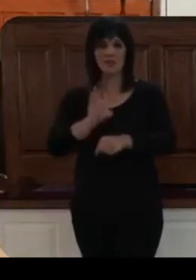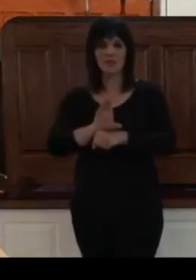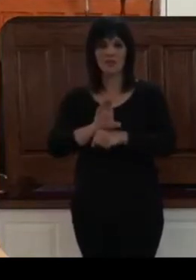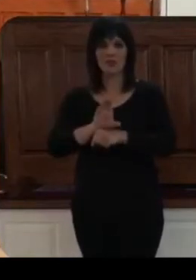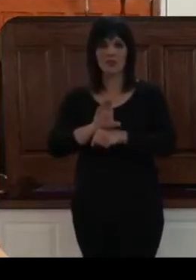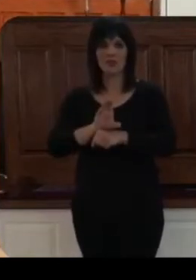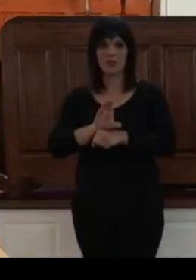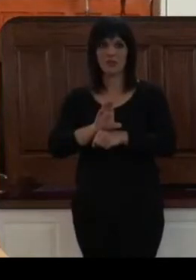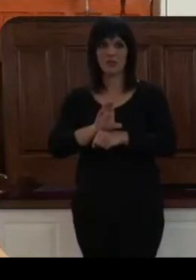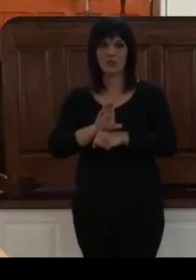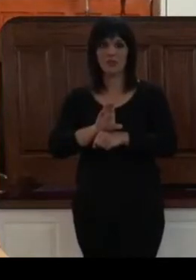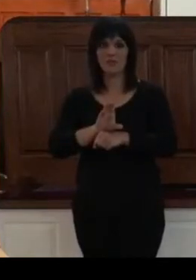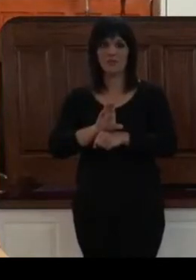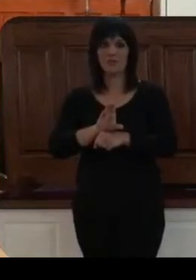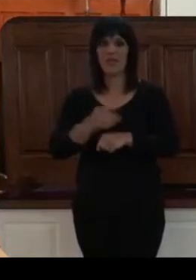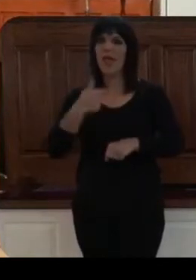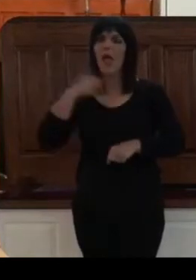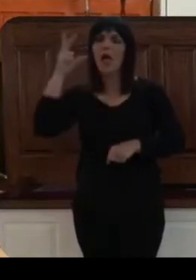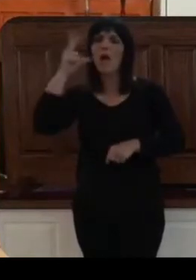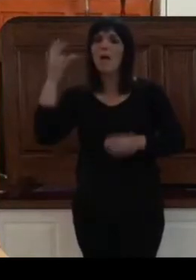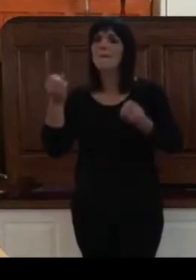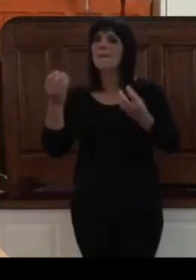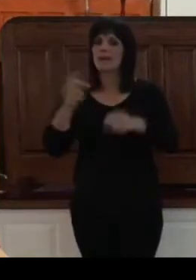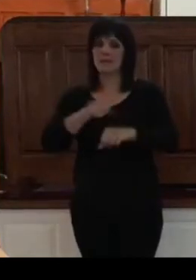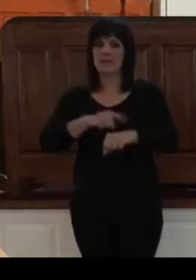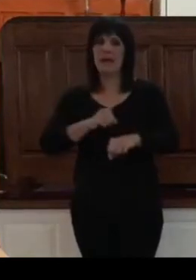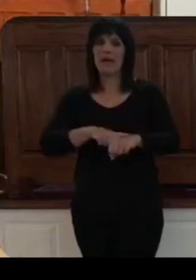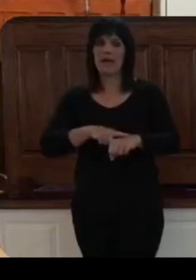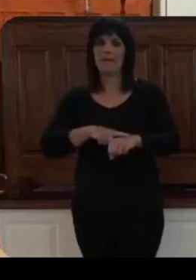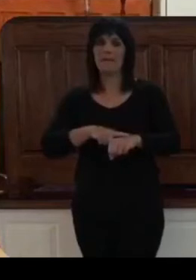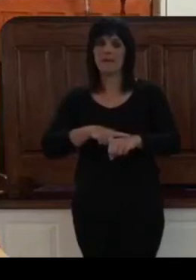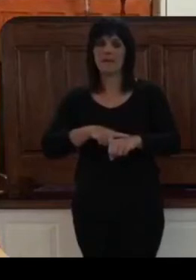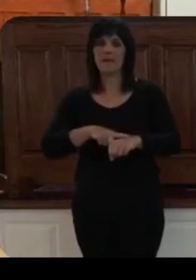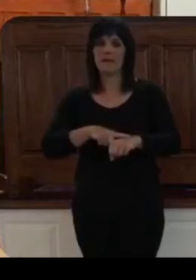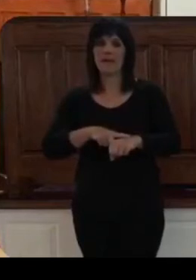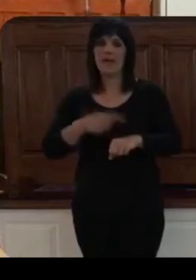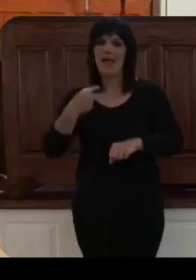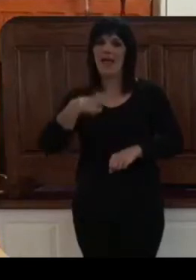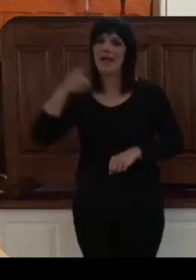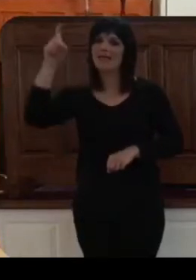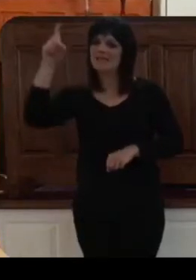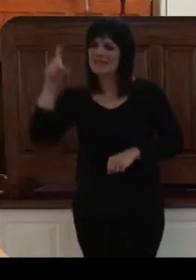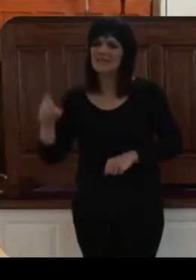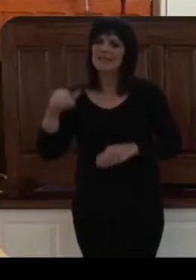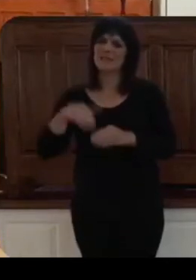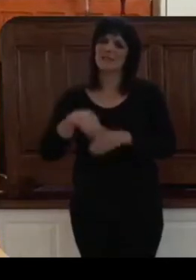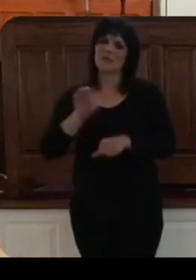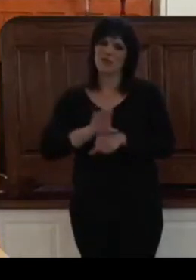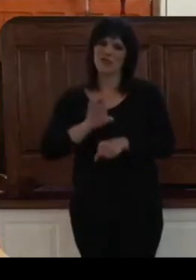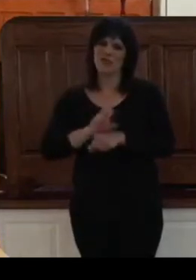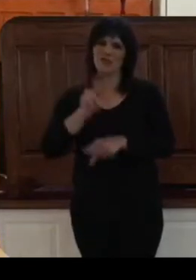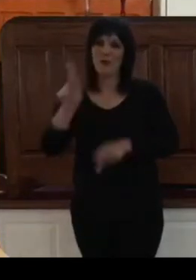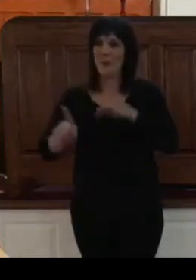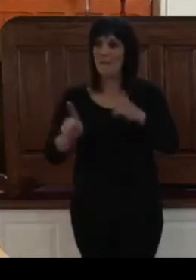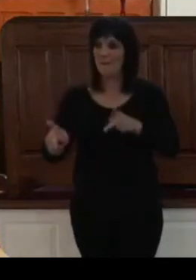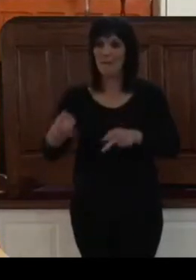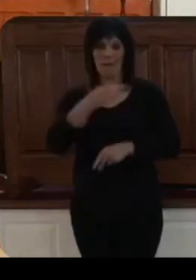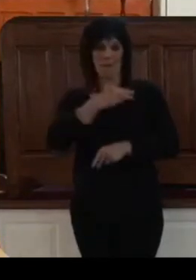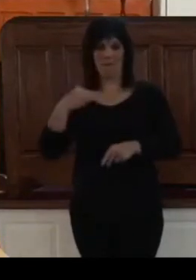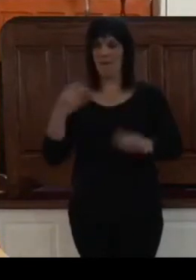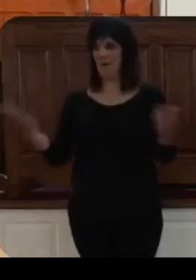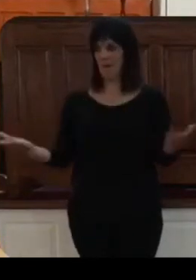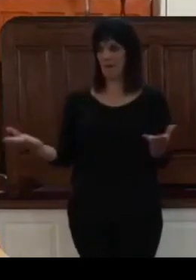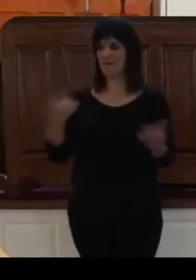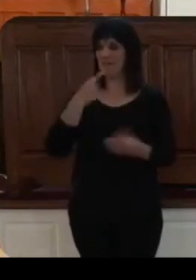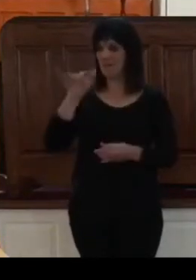months, I've heard it many times from different members on different occasions. I need to be in church. I need to be back with people.